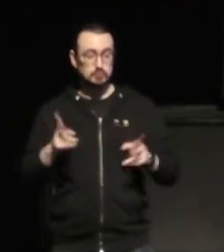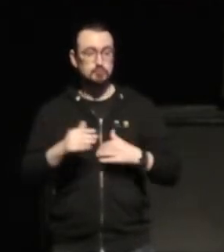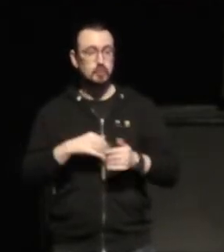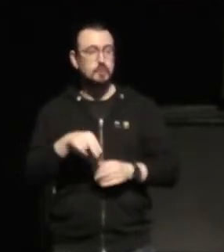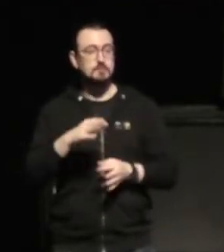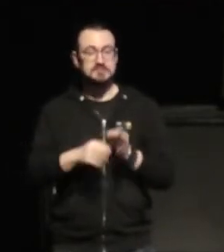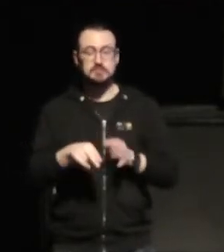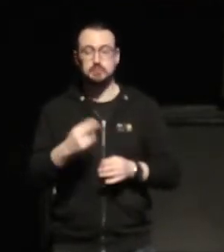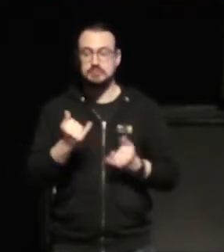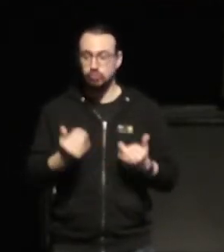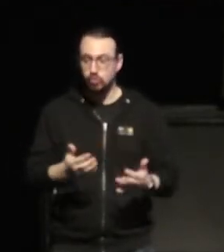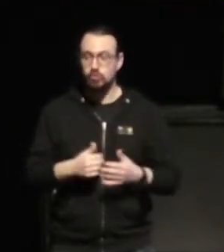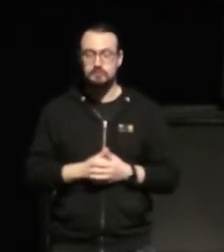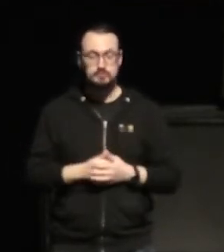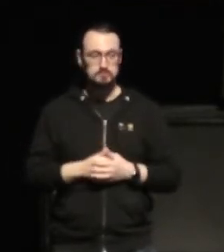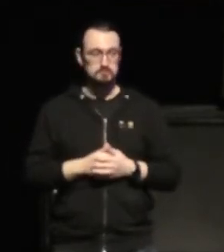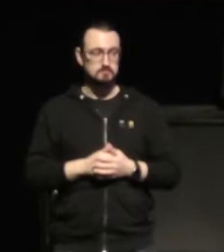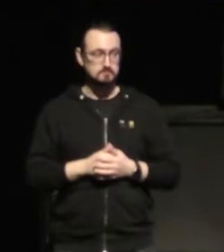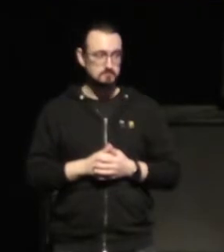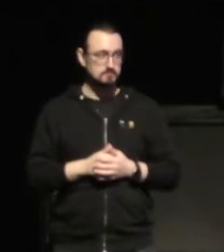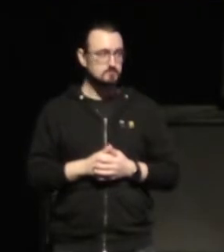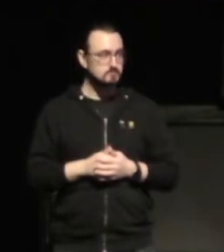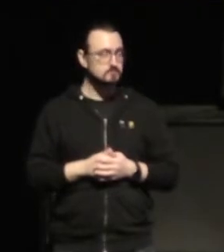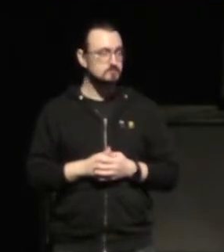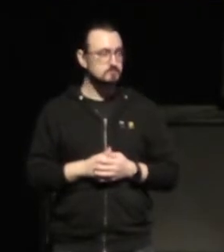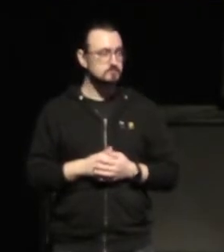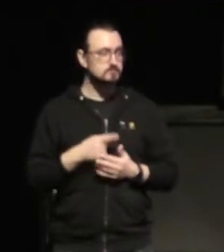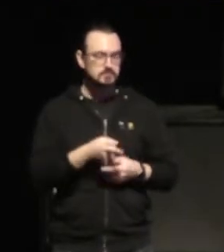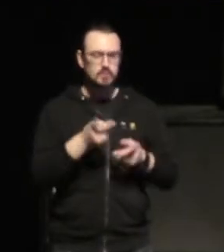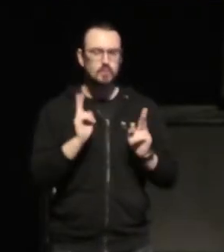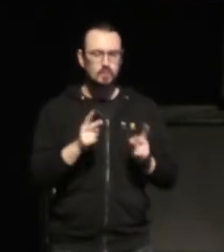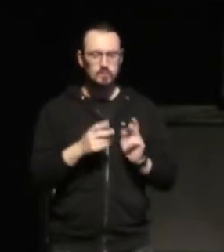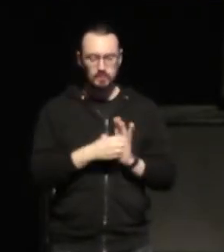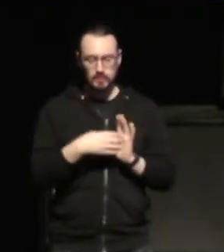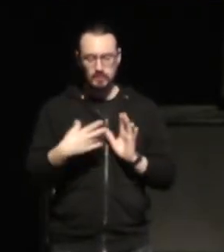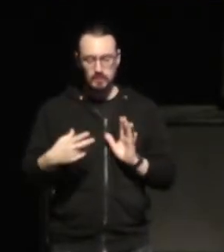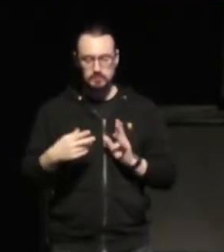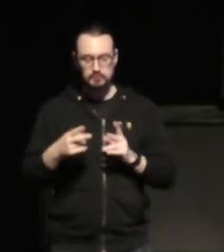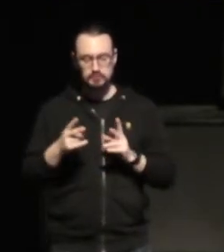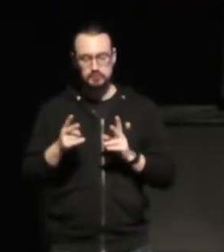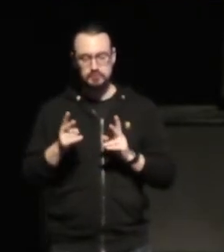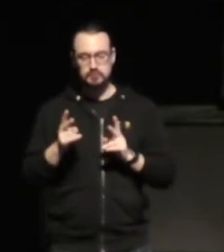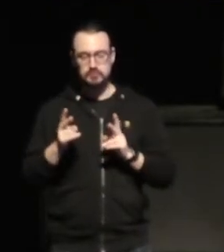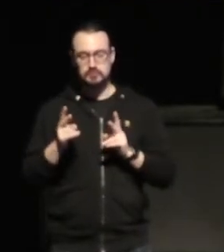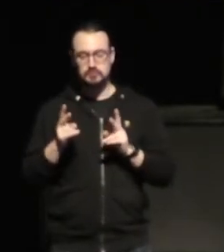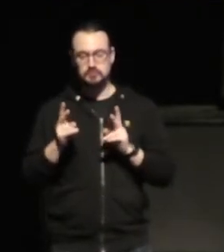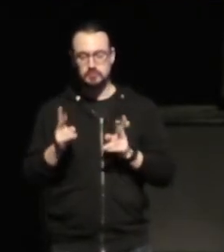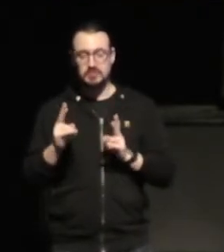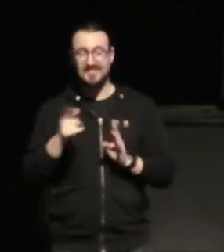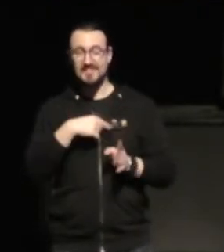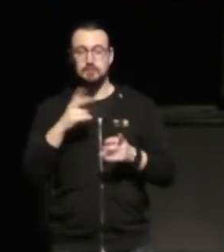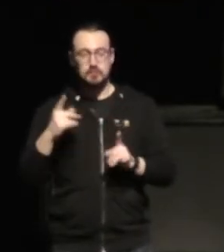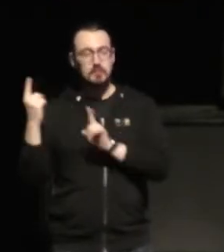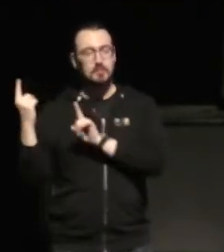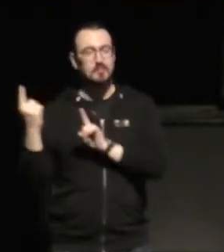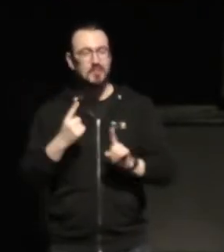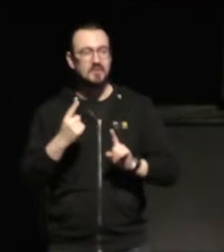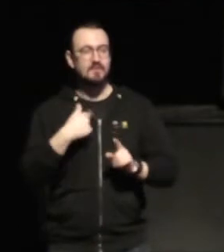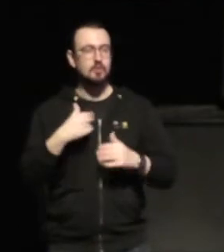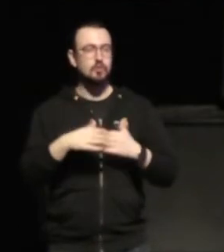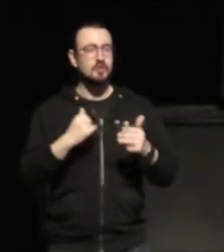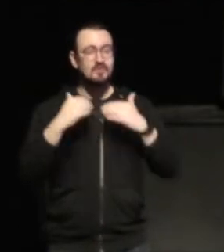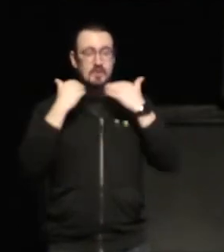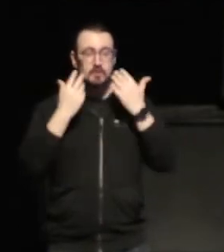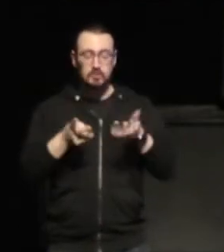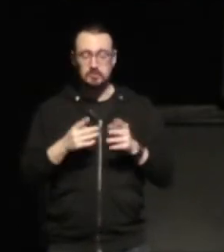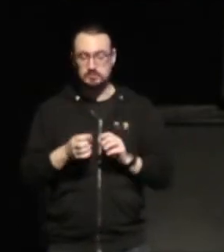now. But this also due to some actions that we as human we do like